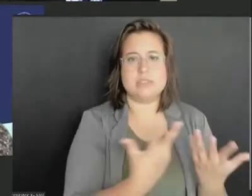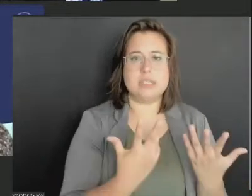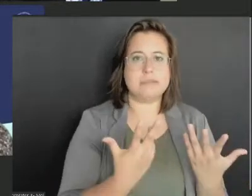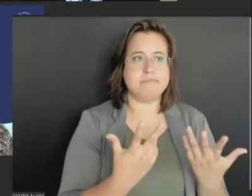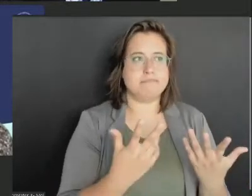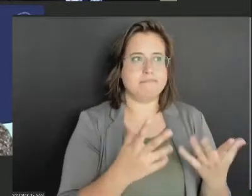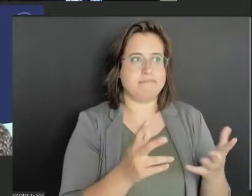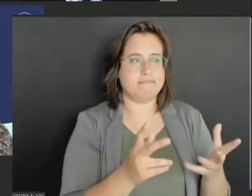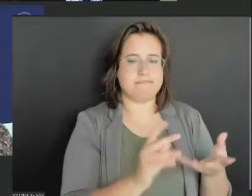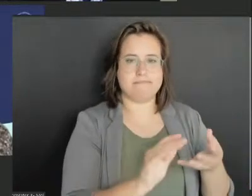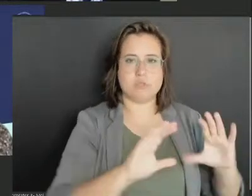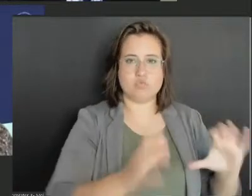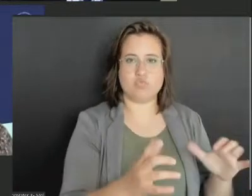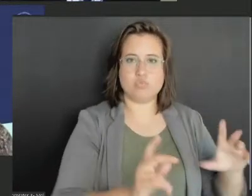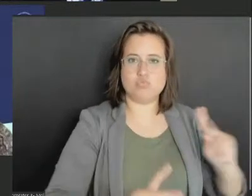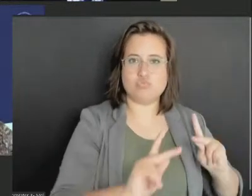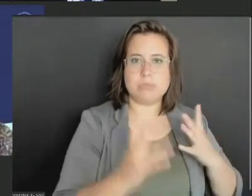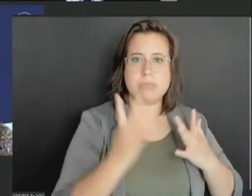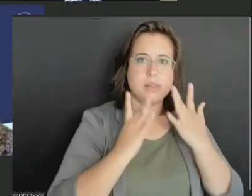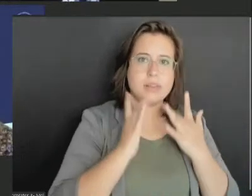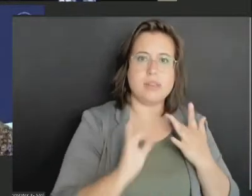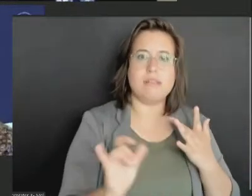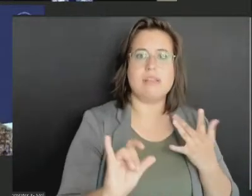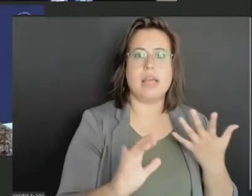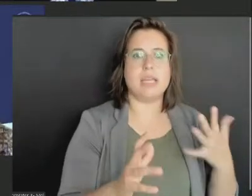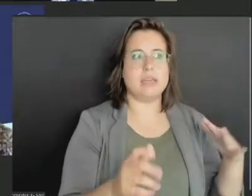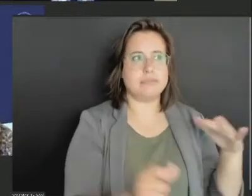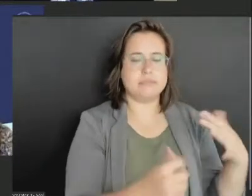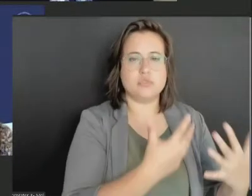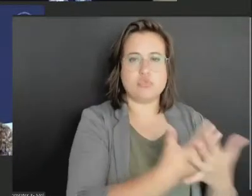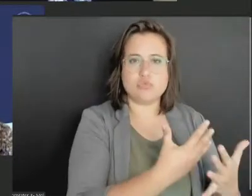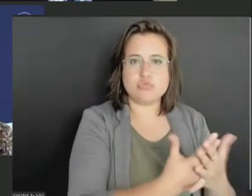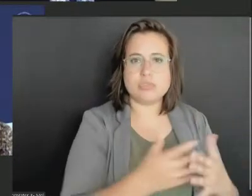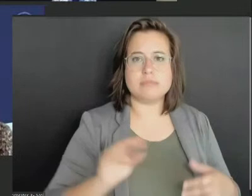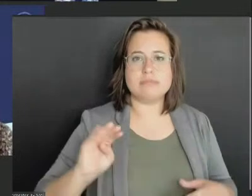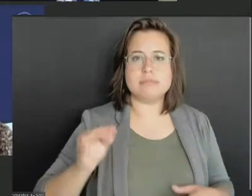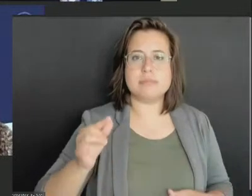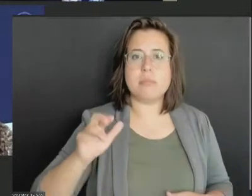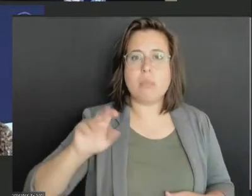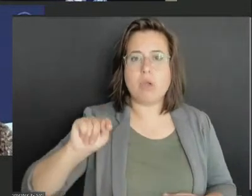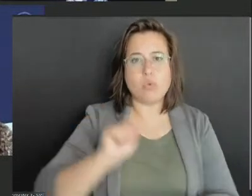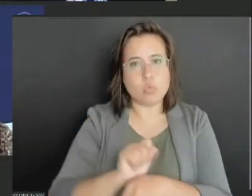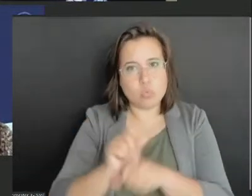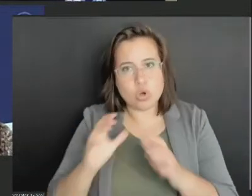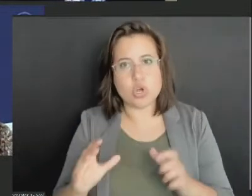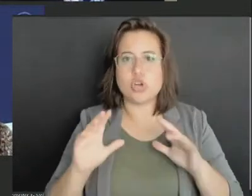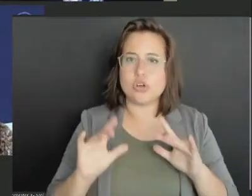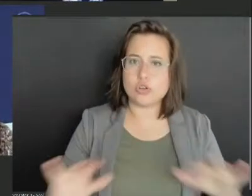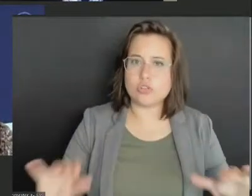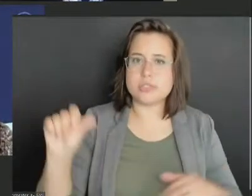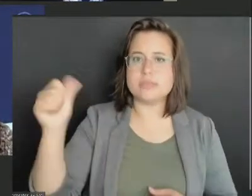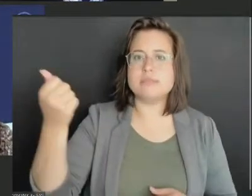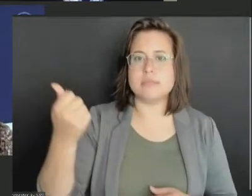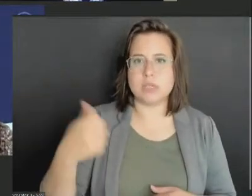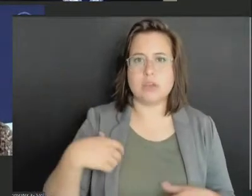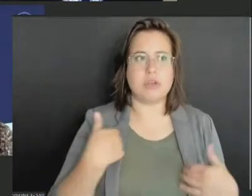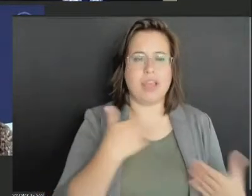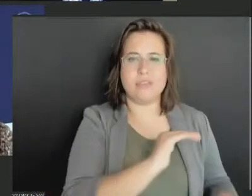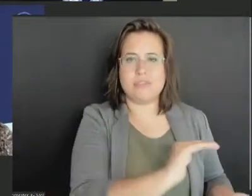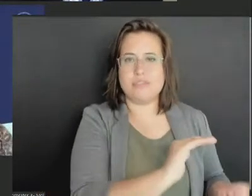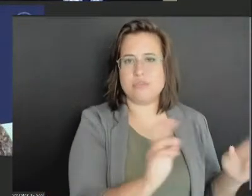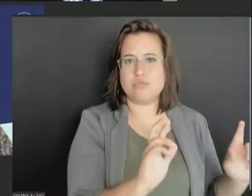like the incarcerated, migrant workers, et cetera. As Dr. Putnam mentioned in one referring to our